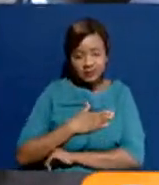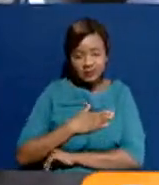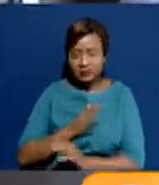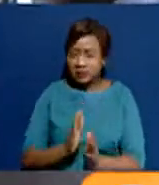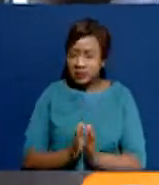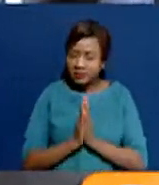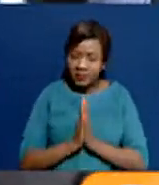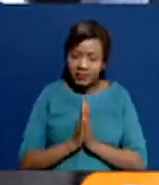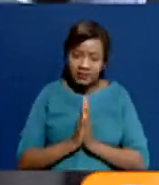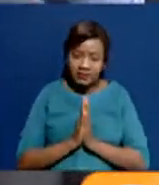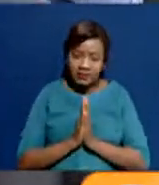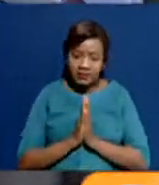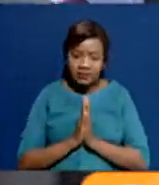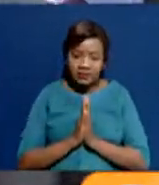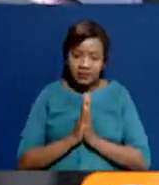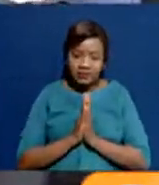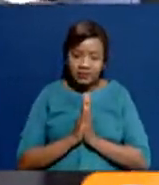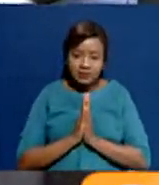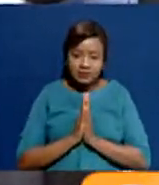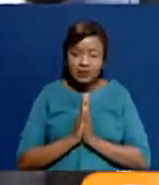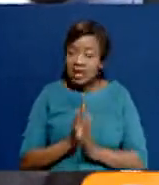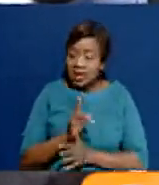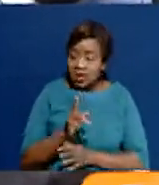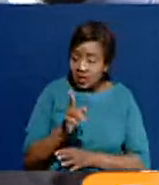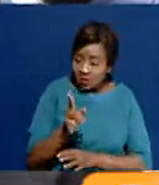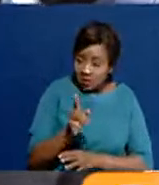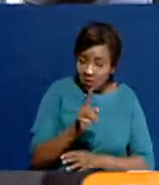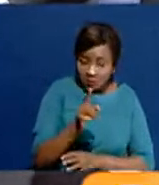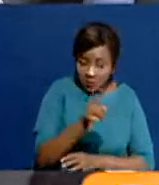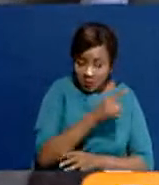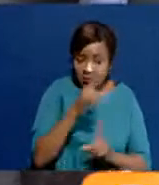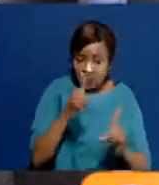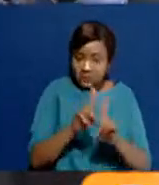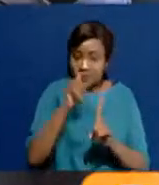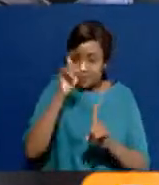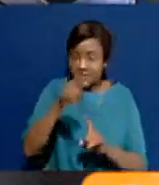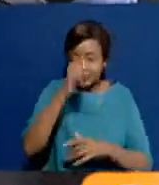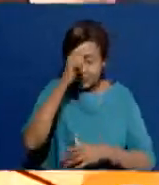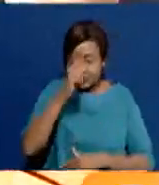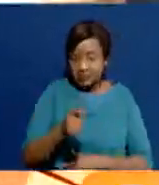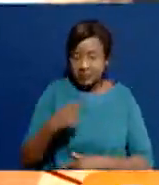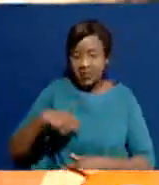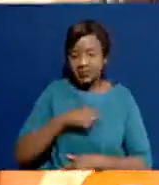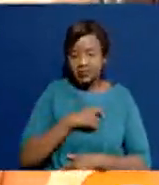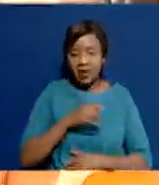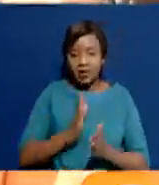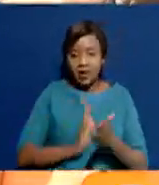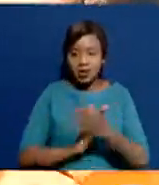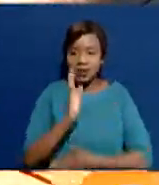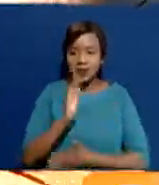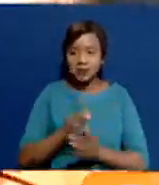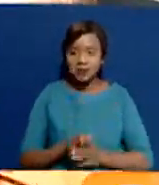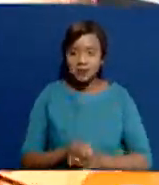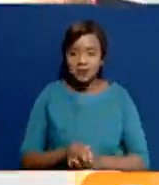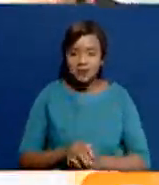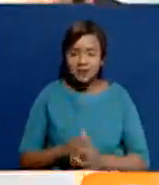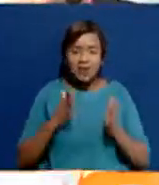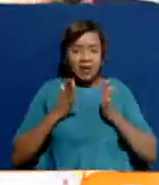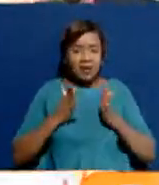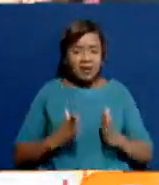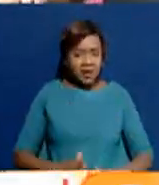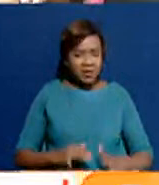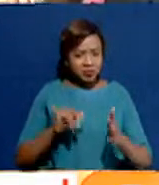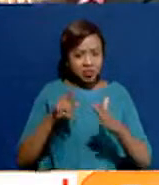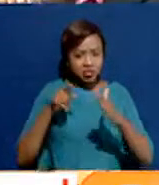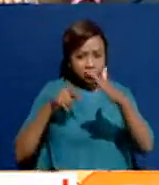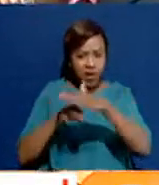pia hawa wanastahili waheshimu haki yetu. Haki ya mtu kwenda kwa chama